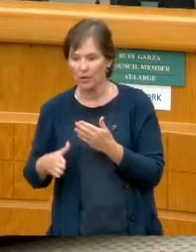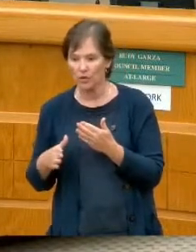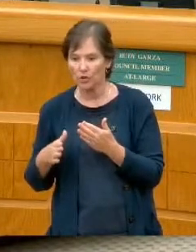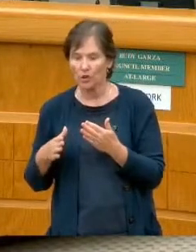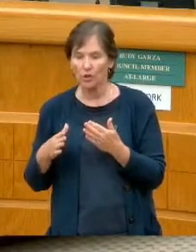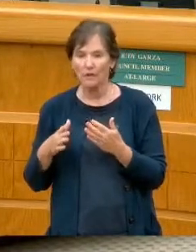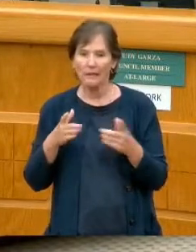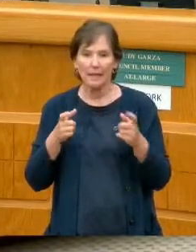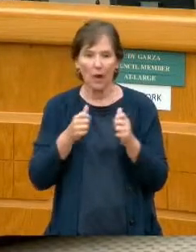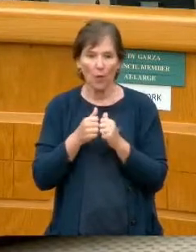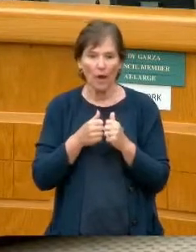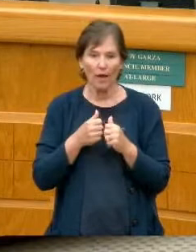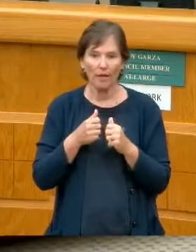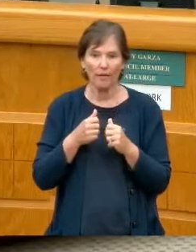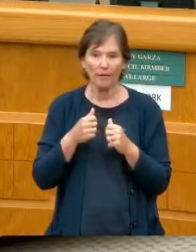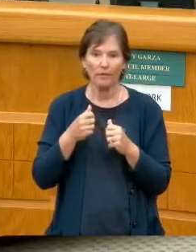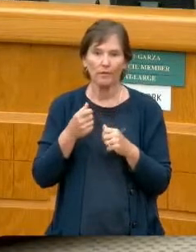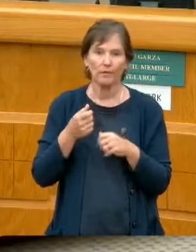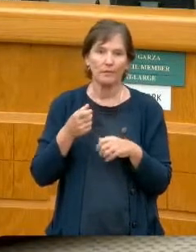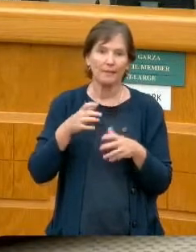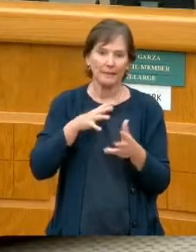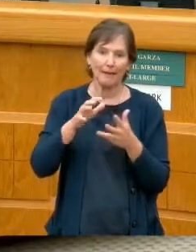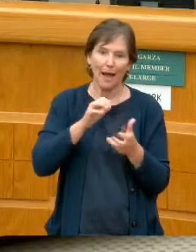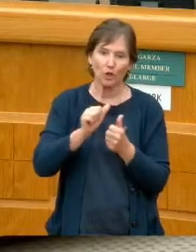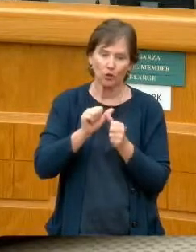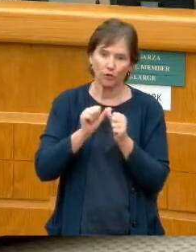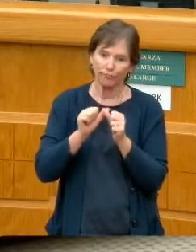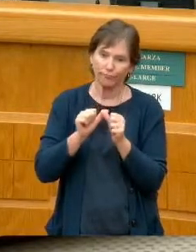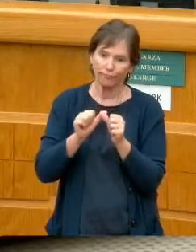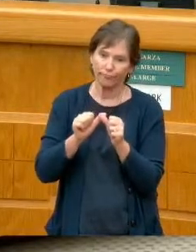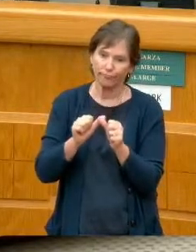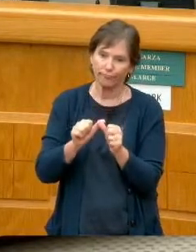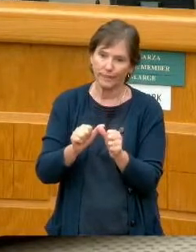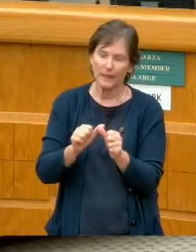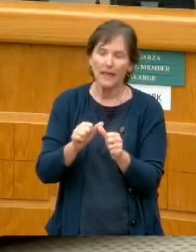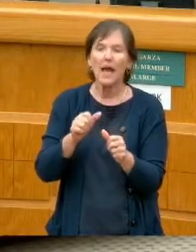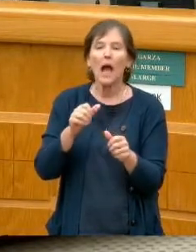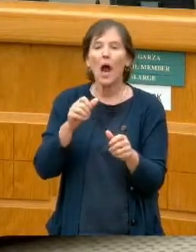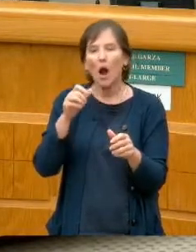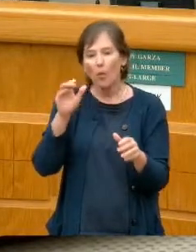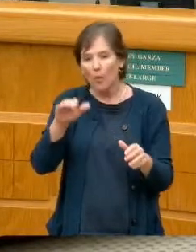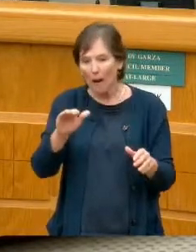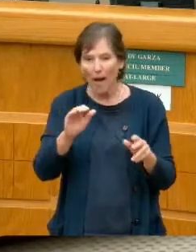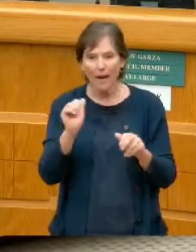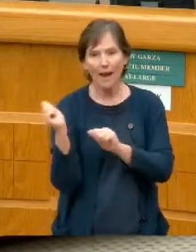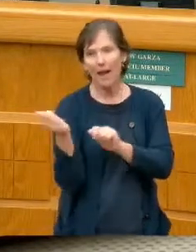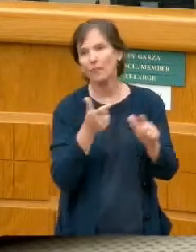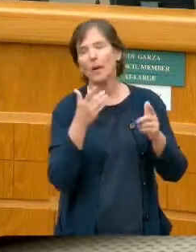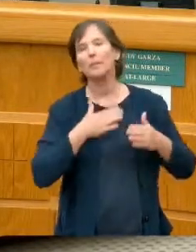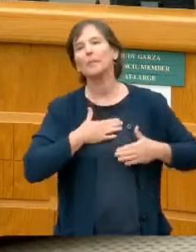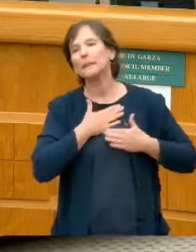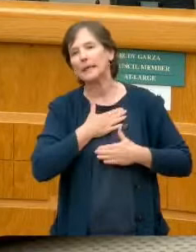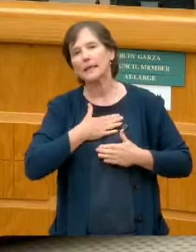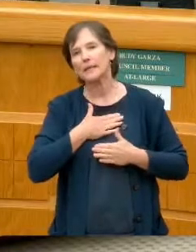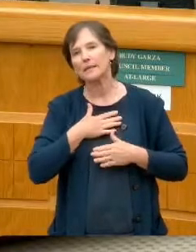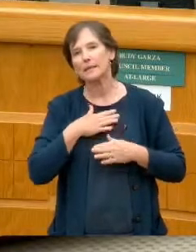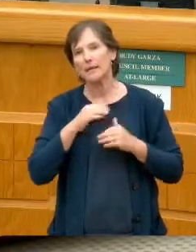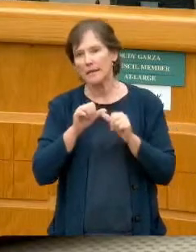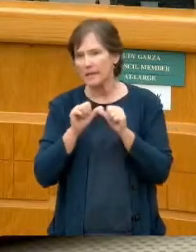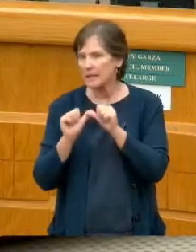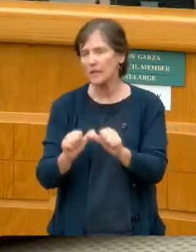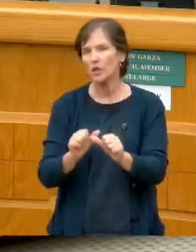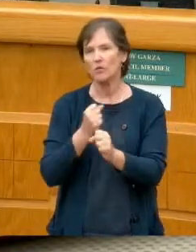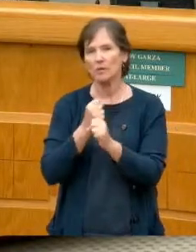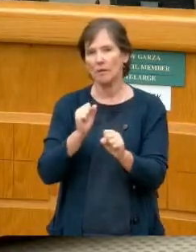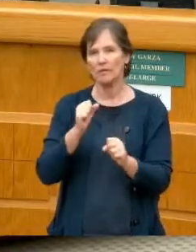we remind all of you to stay safe and remain socially distant and especially vigilant about wearing your masks.